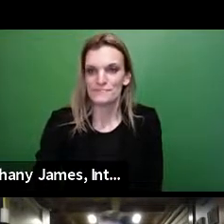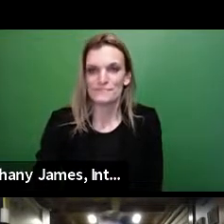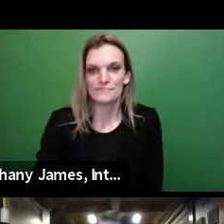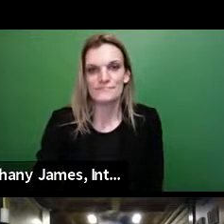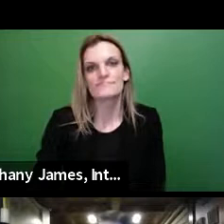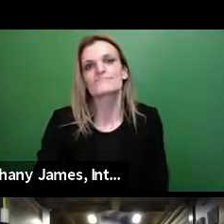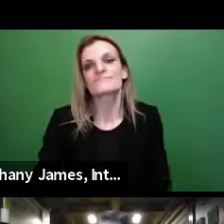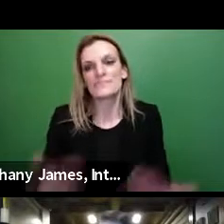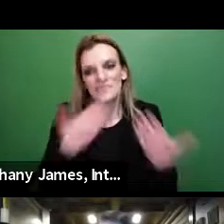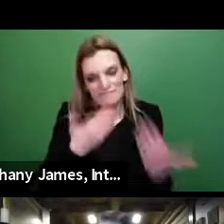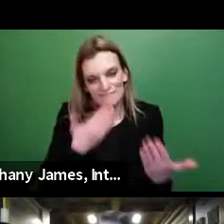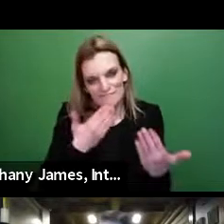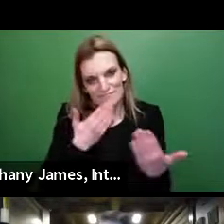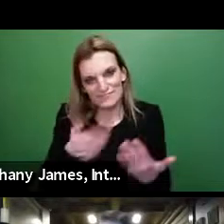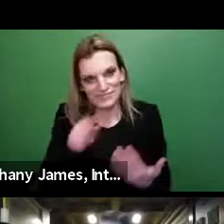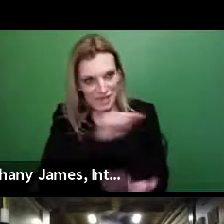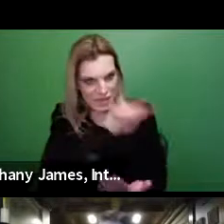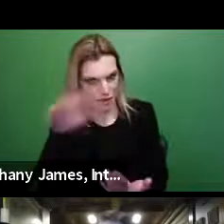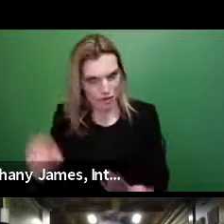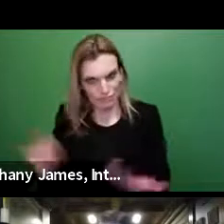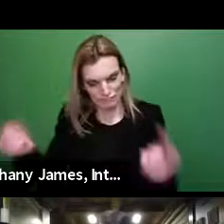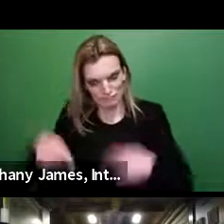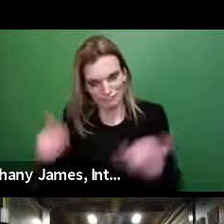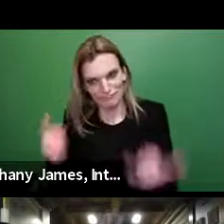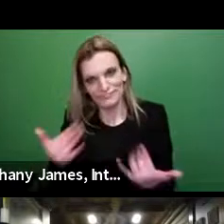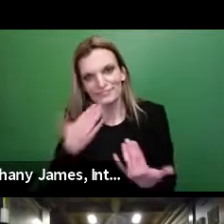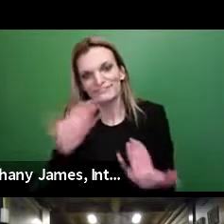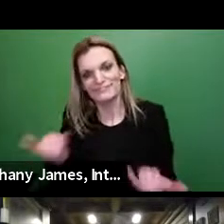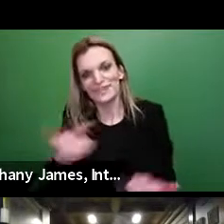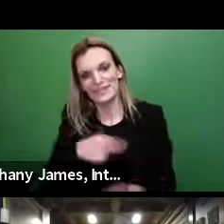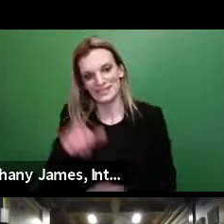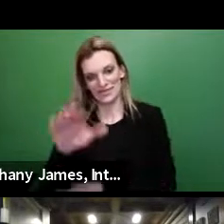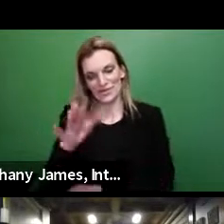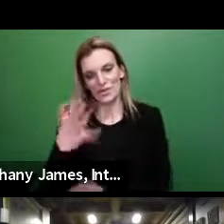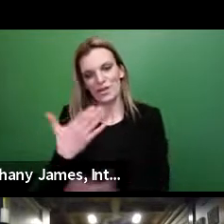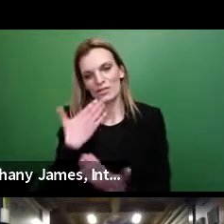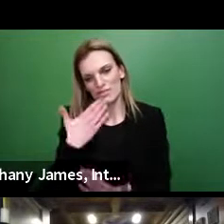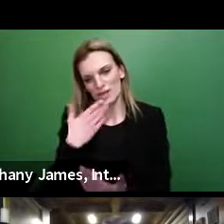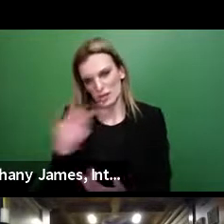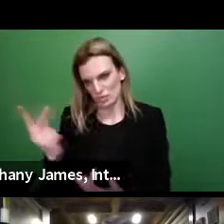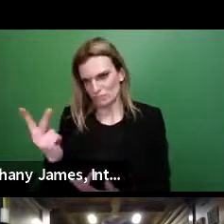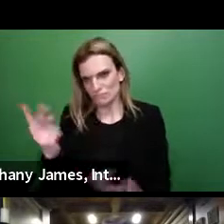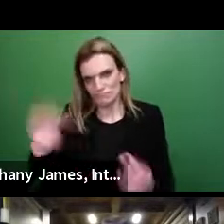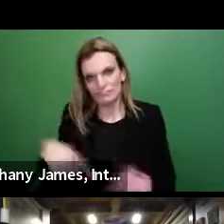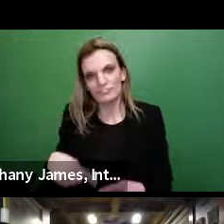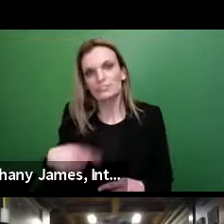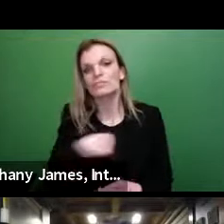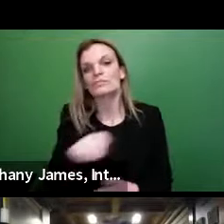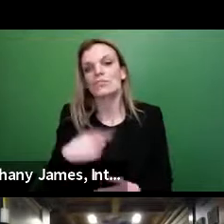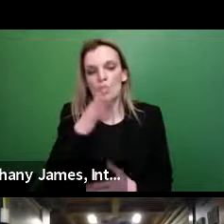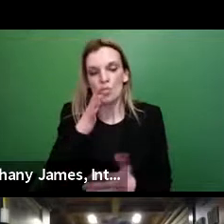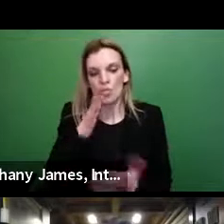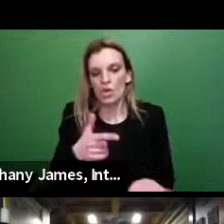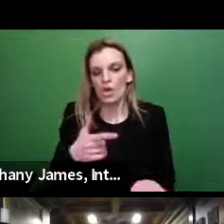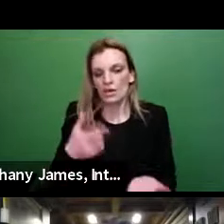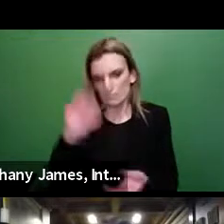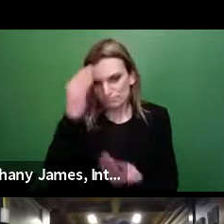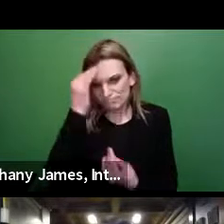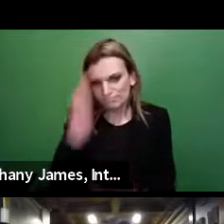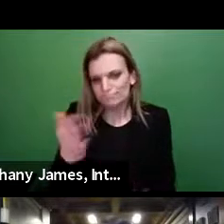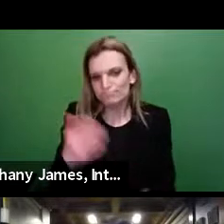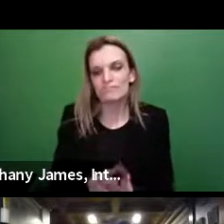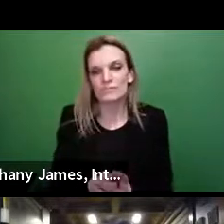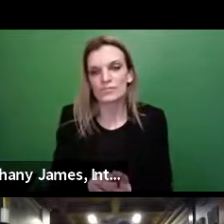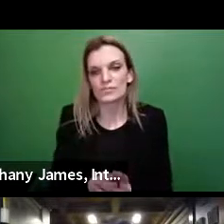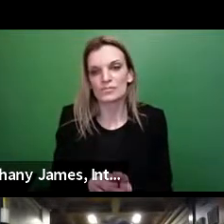you, Commissioner Riley and Commissioner Womack, for being here with us this evening. And just wanted to let you know that, following up on what my fellow commissioner said, the